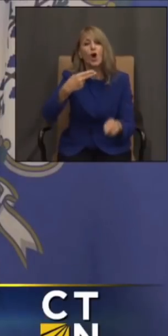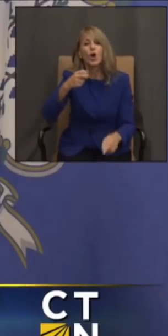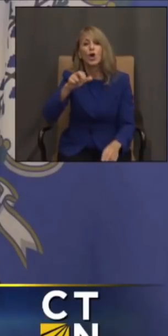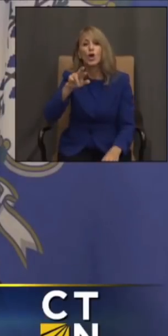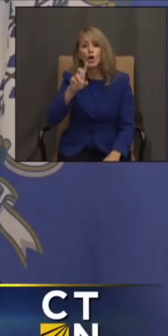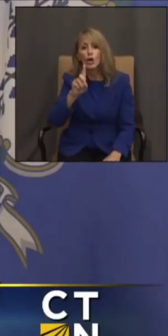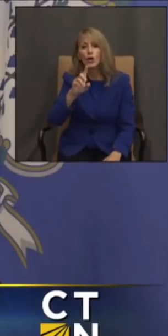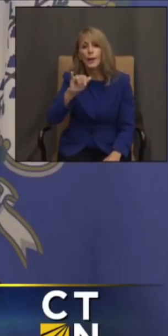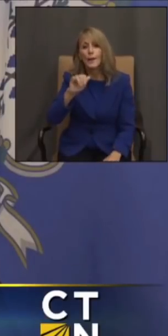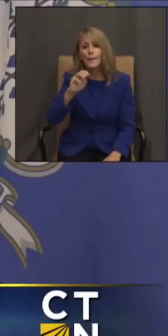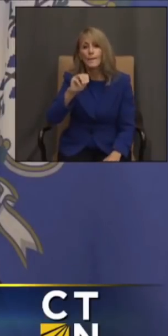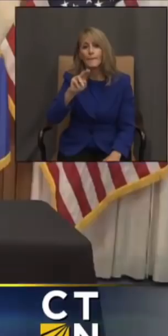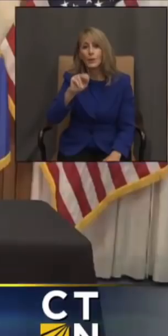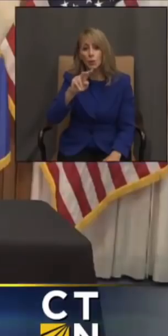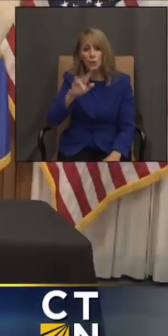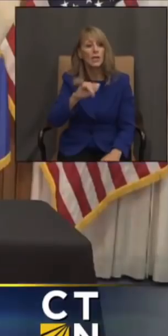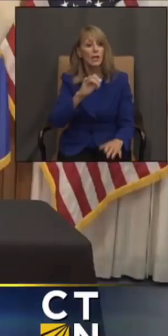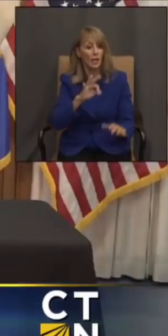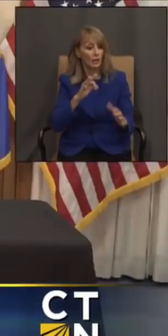up.